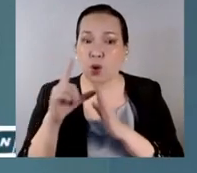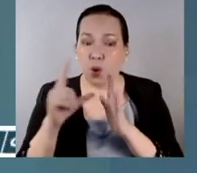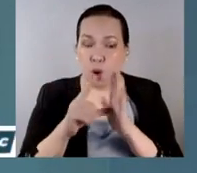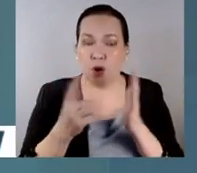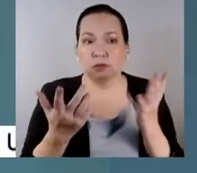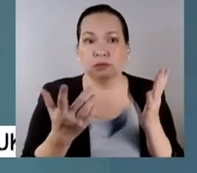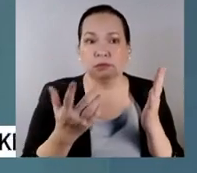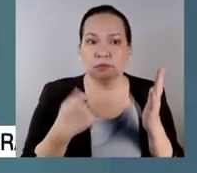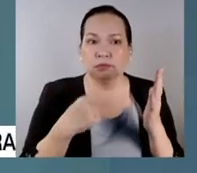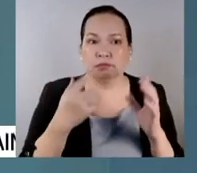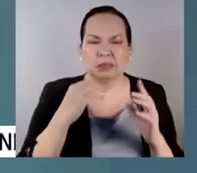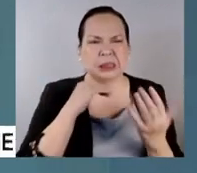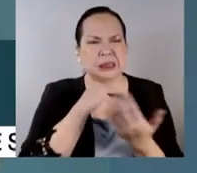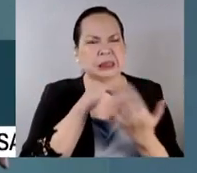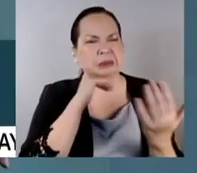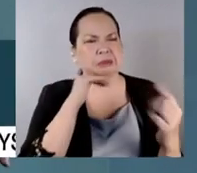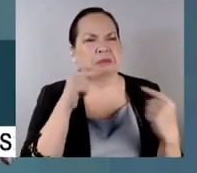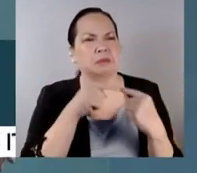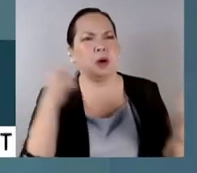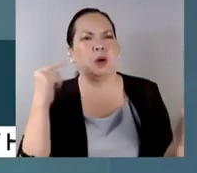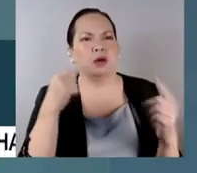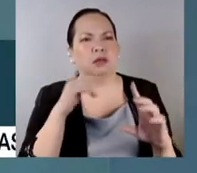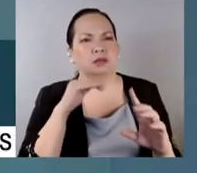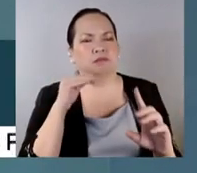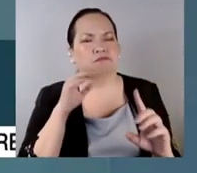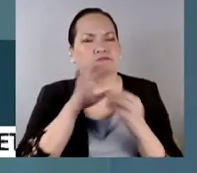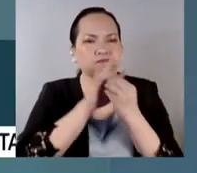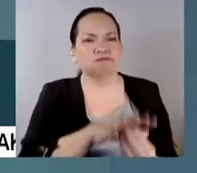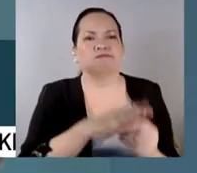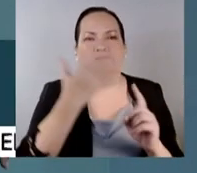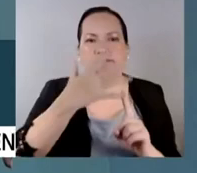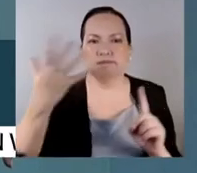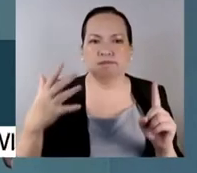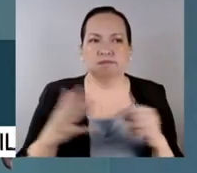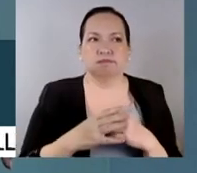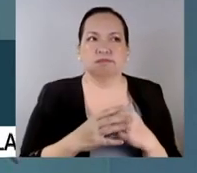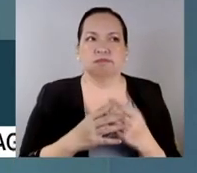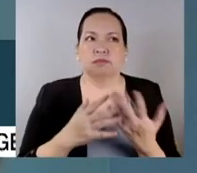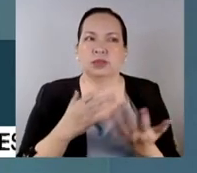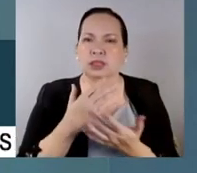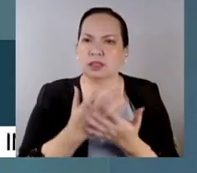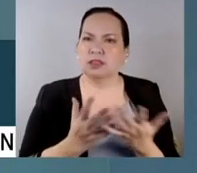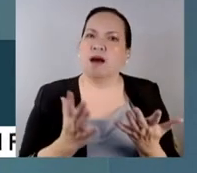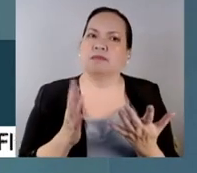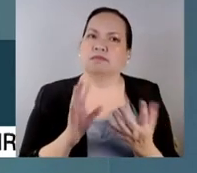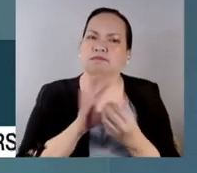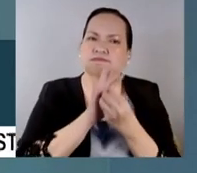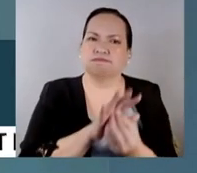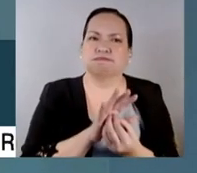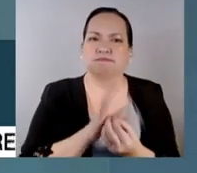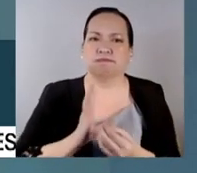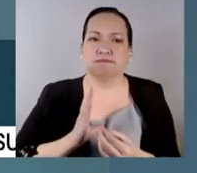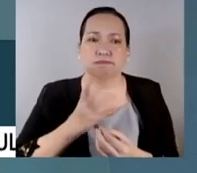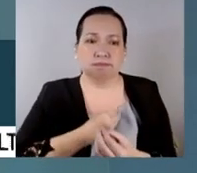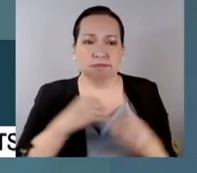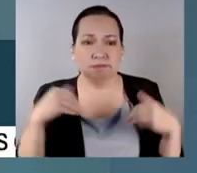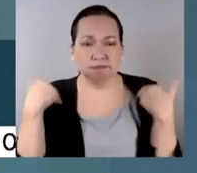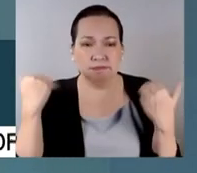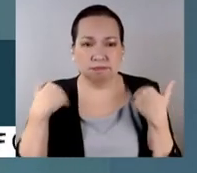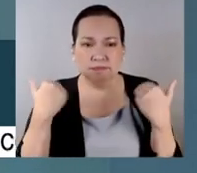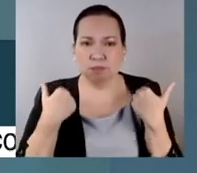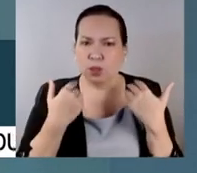anti-LGBTQ plus legislation. A few hundred of those are against transgender youth. And so we have not seen that type